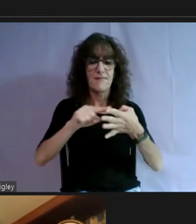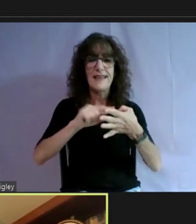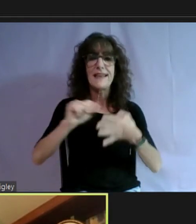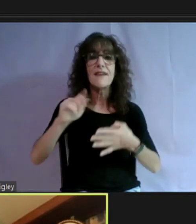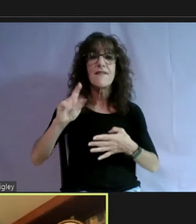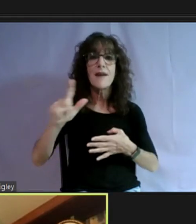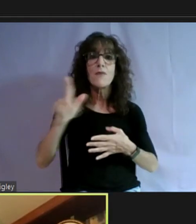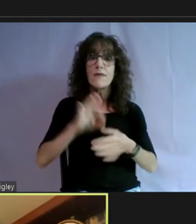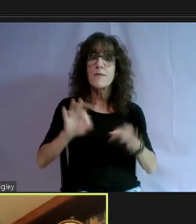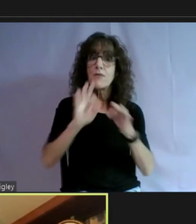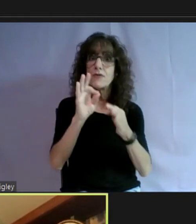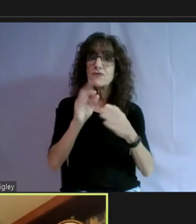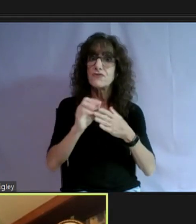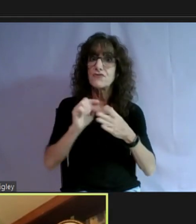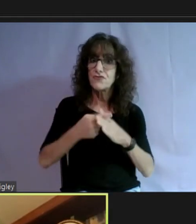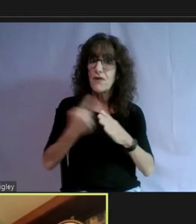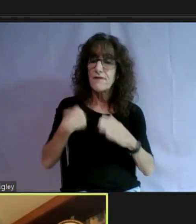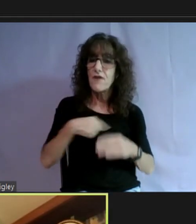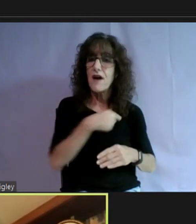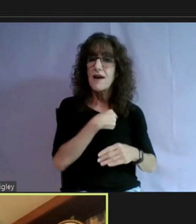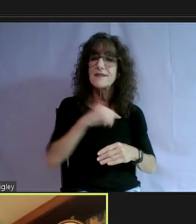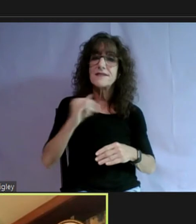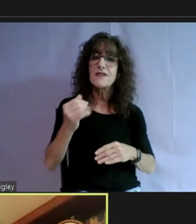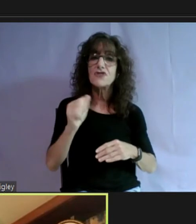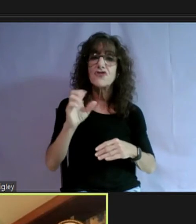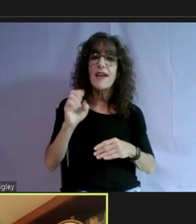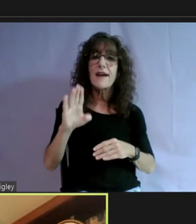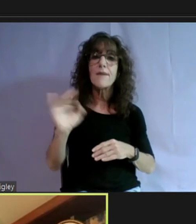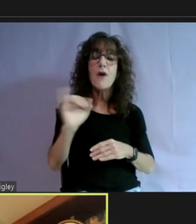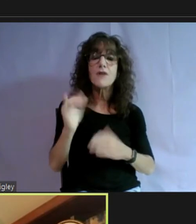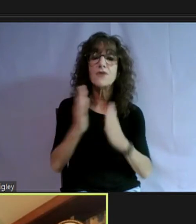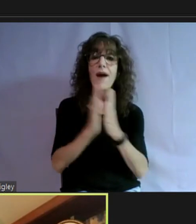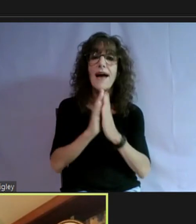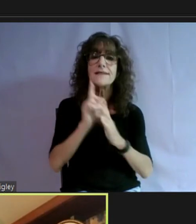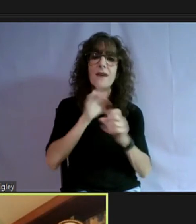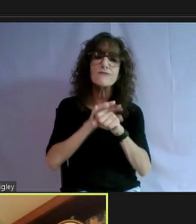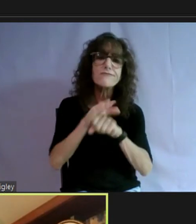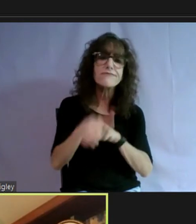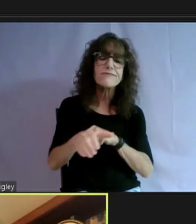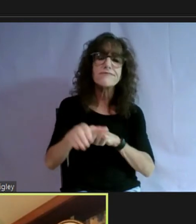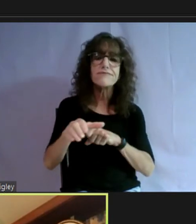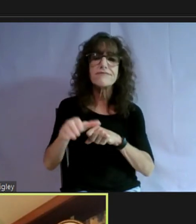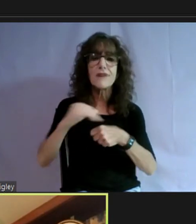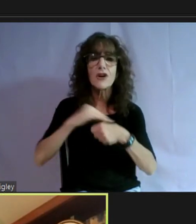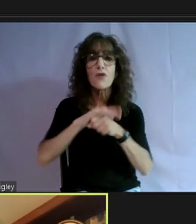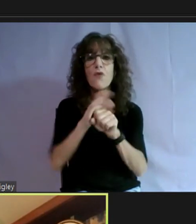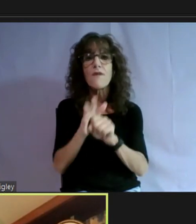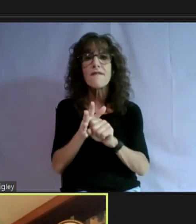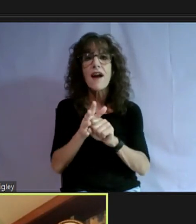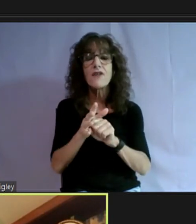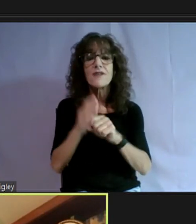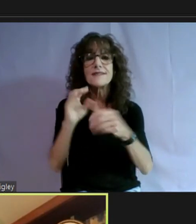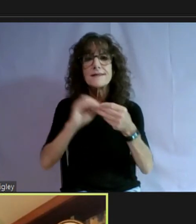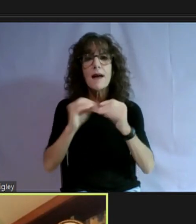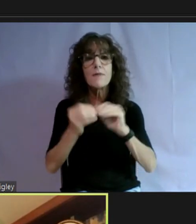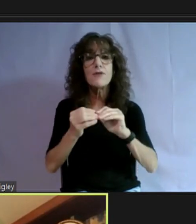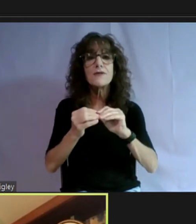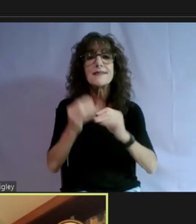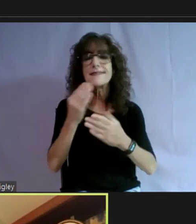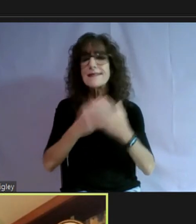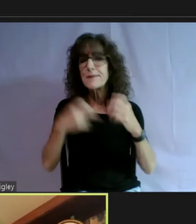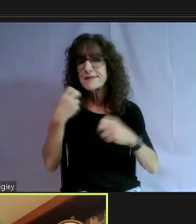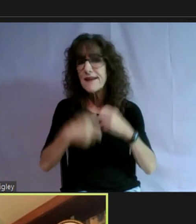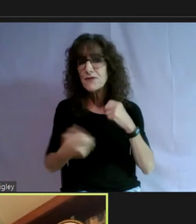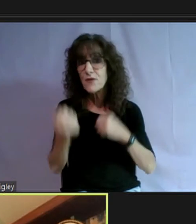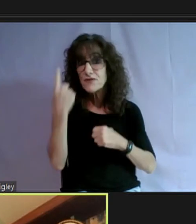Yep. Jacob also asks, there are an abundance of coronavirus statistics, but some can be difficult to understand